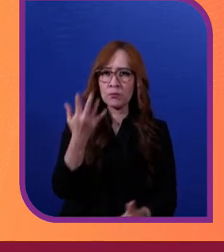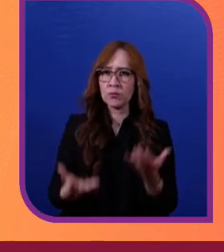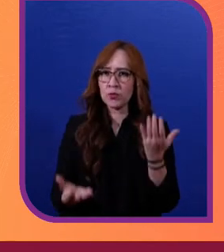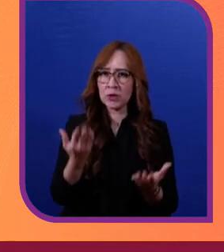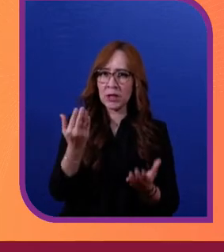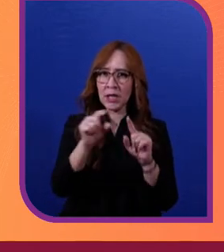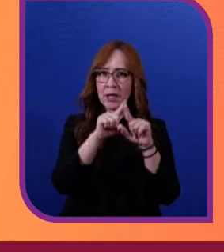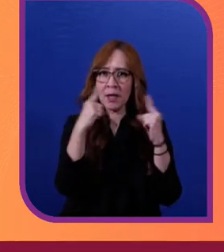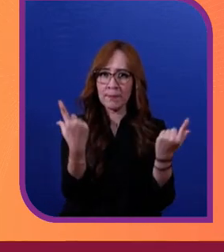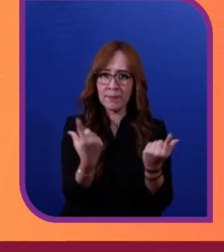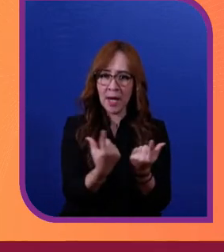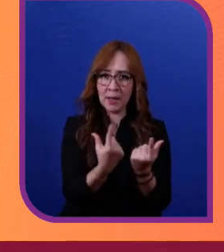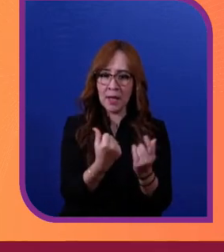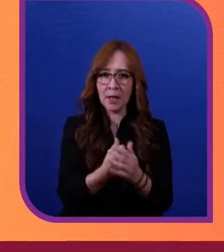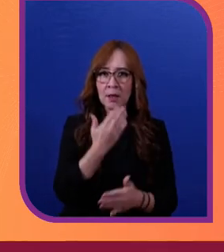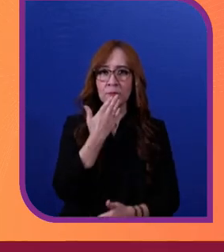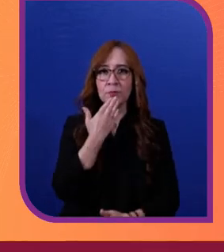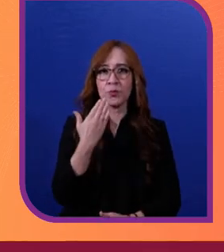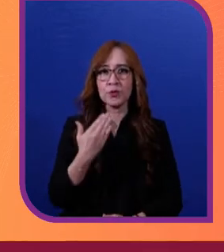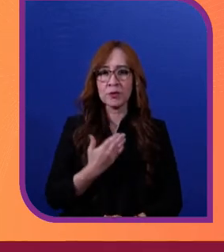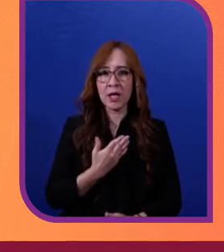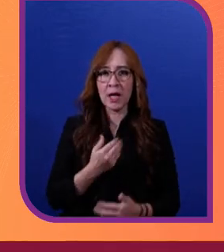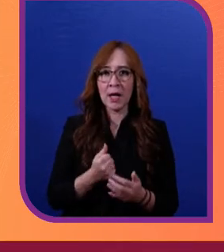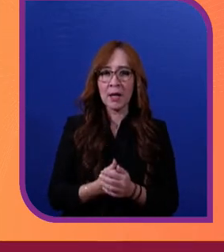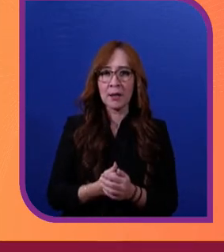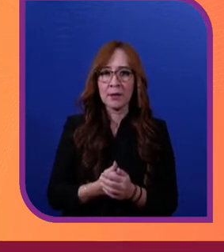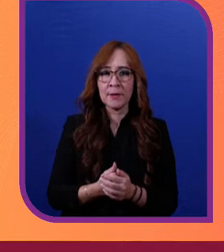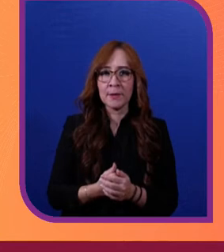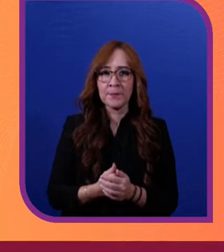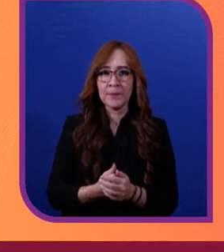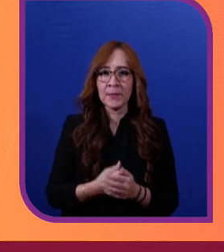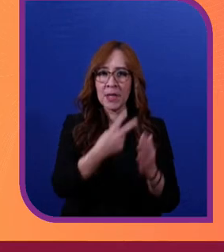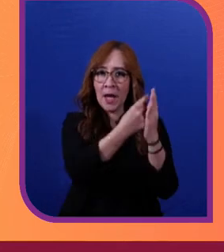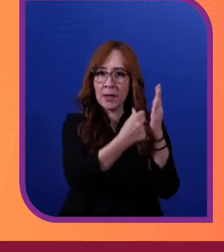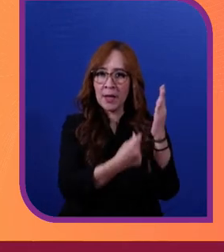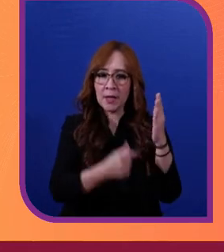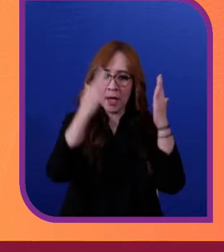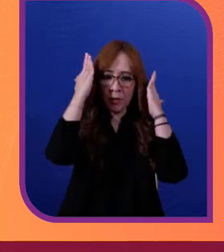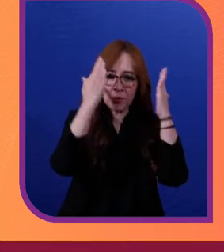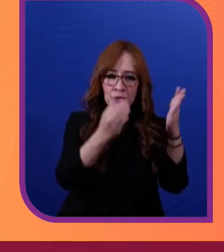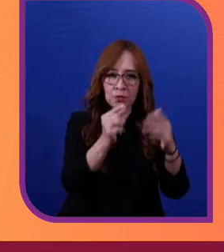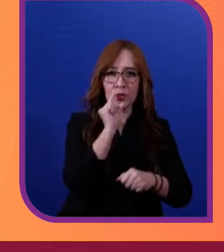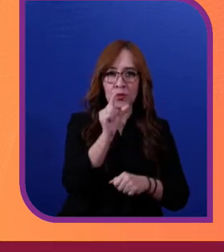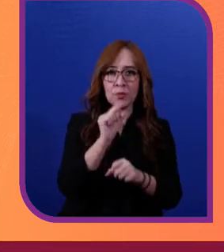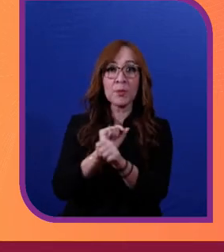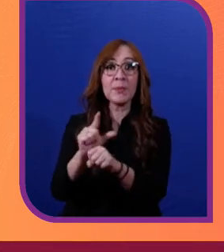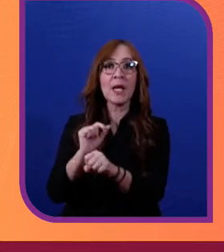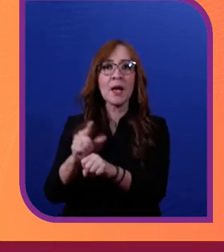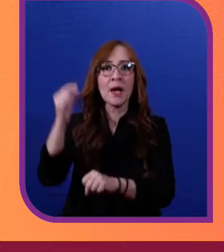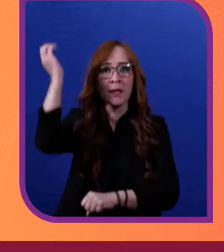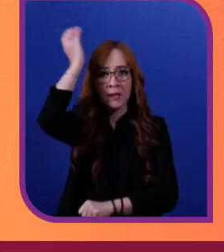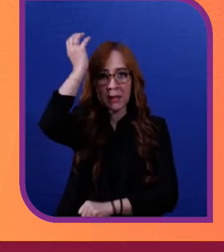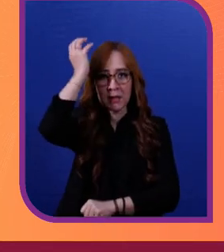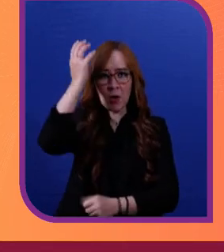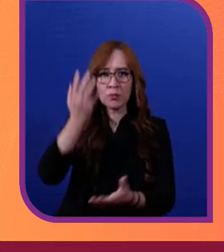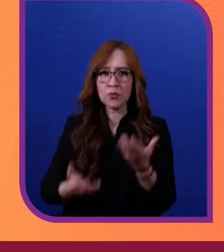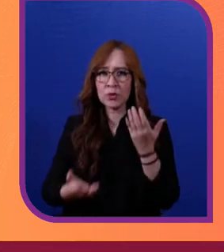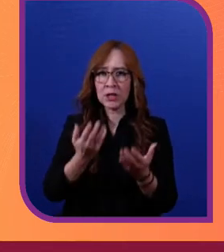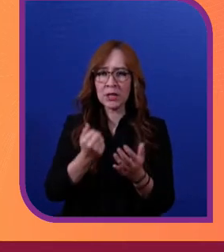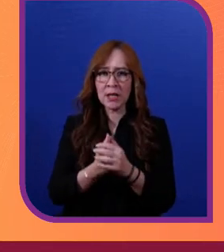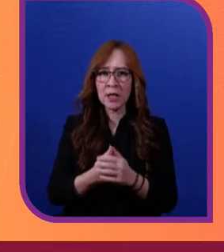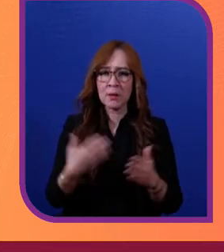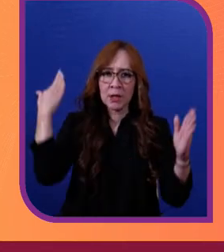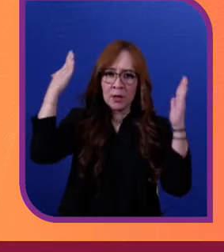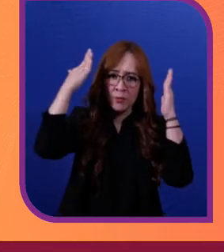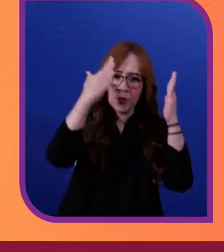specifically allocated foregrip Finance others are hyped in the form of Eight eyes Wahabi discussion about the great